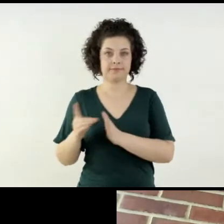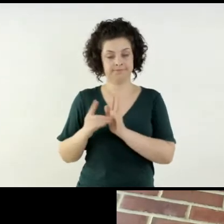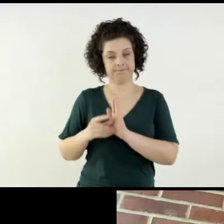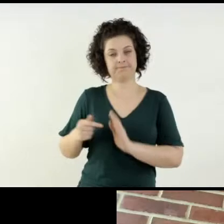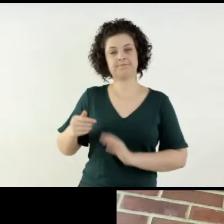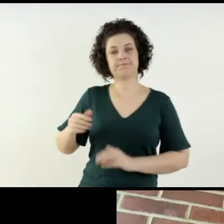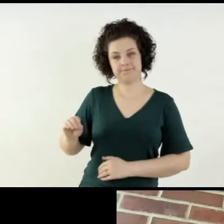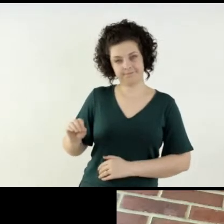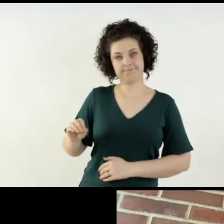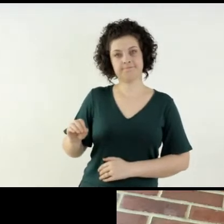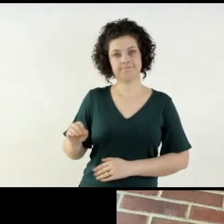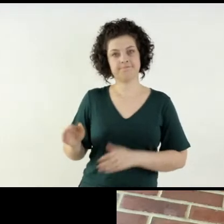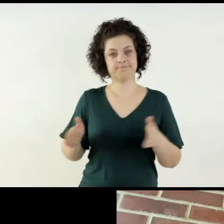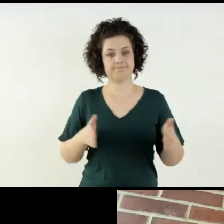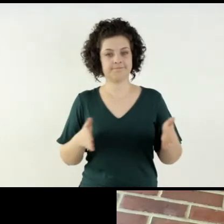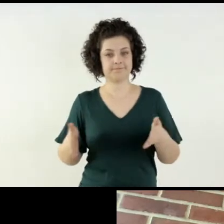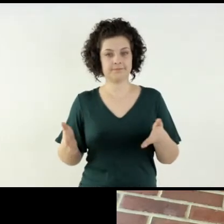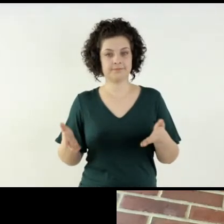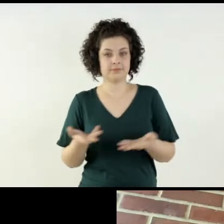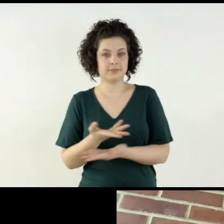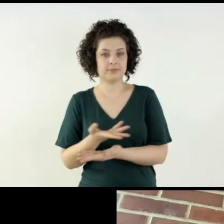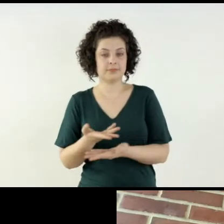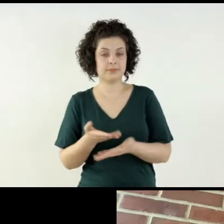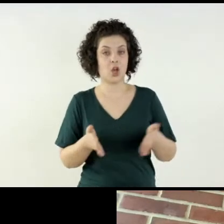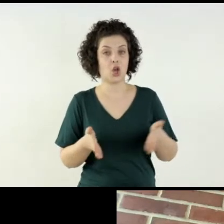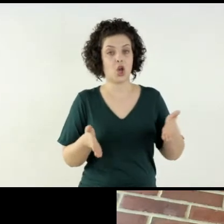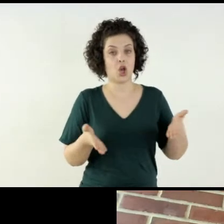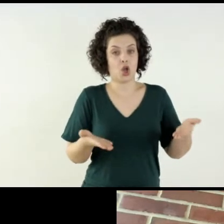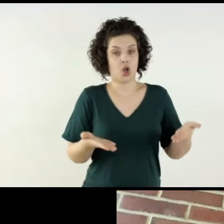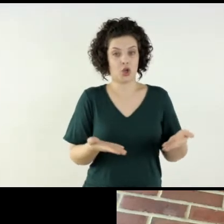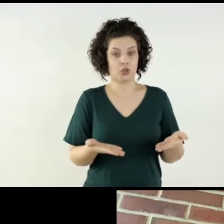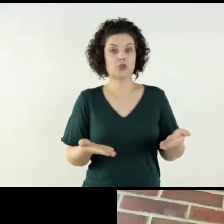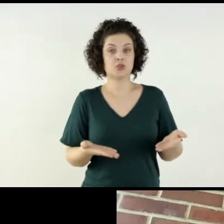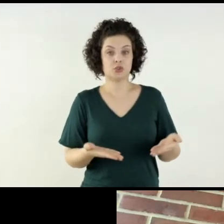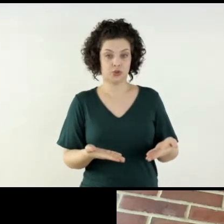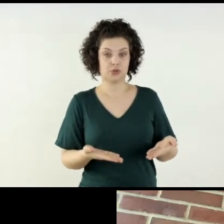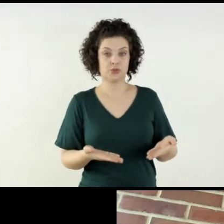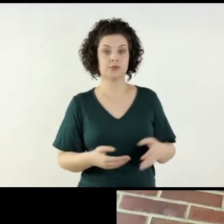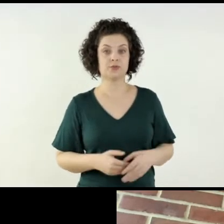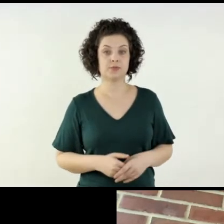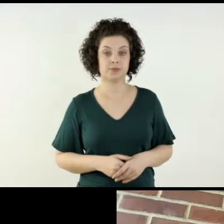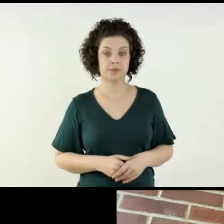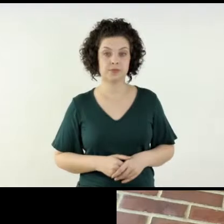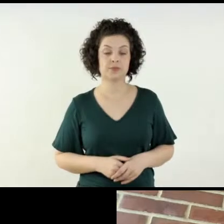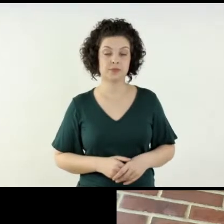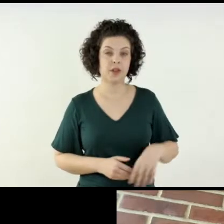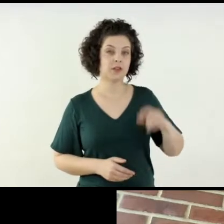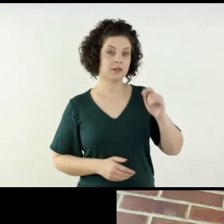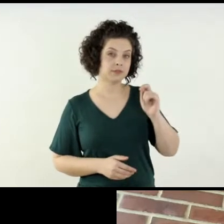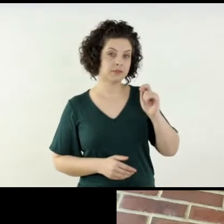today, from our perspective today, there is such a broad spectrum of feminisms.